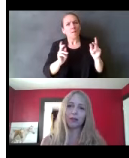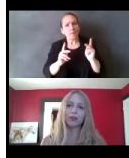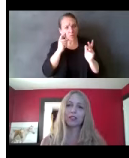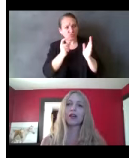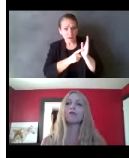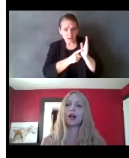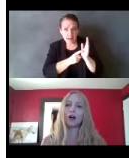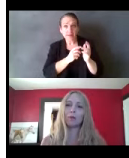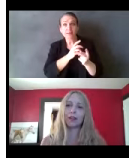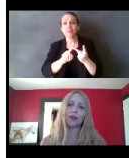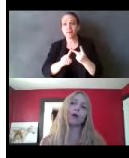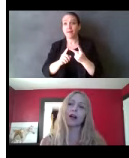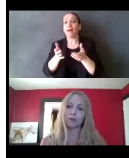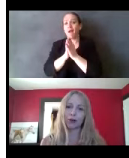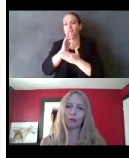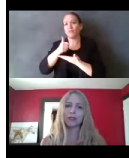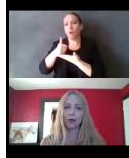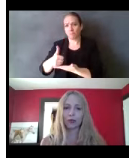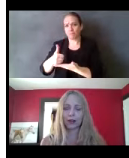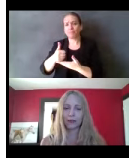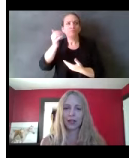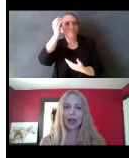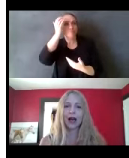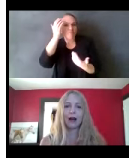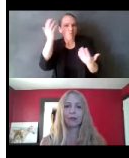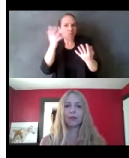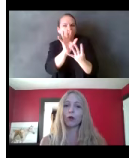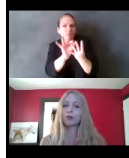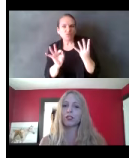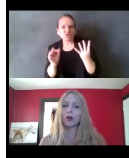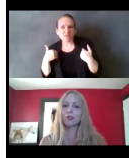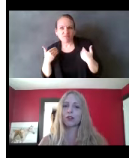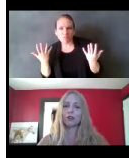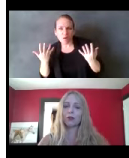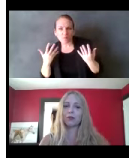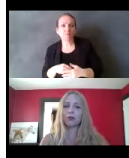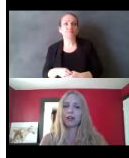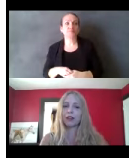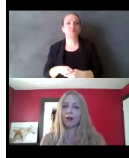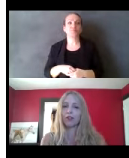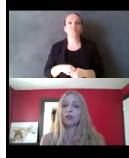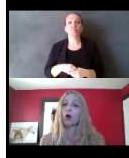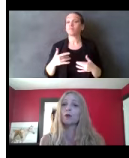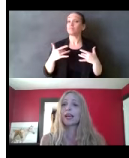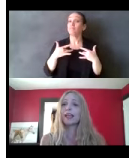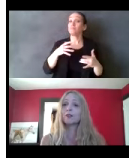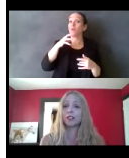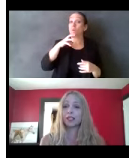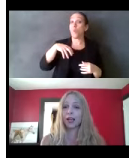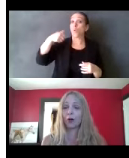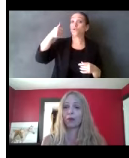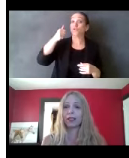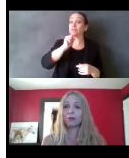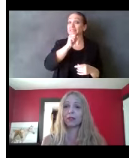be able to reach out for help and know what kind of help is out there. Older adults are the people that are on the lowest end of